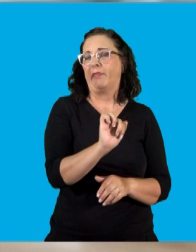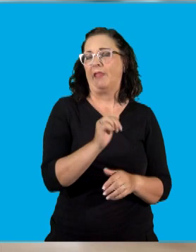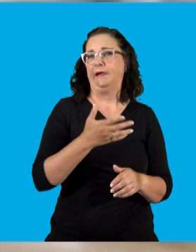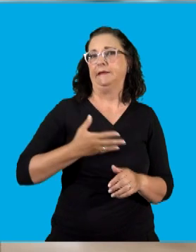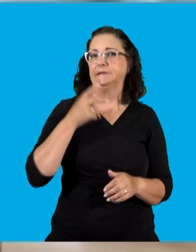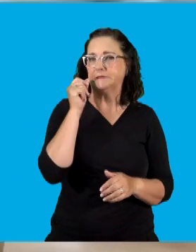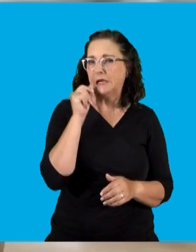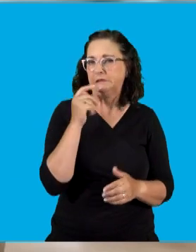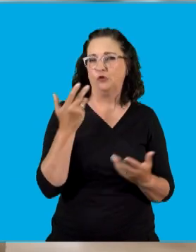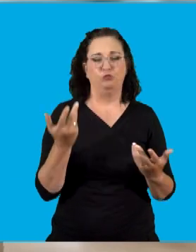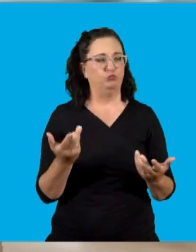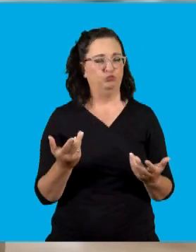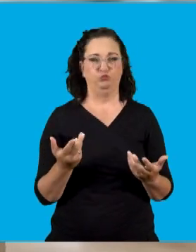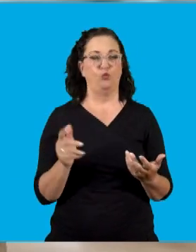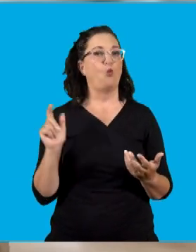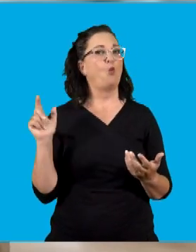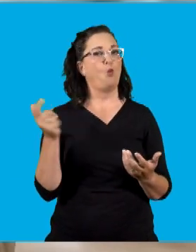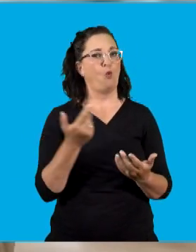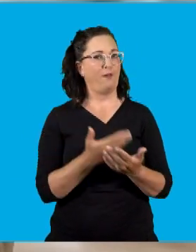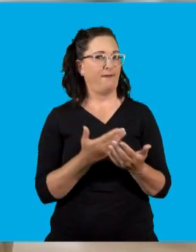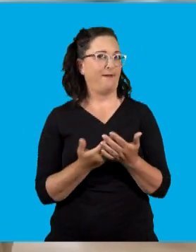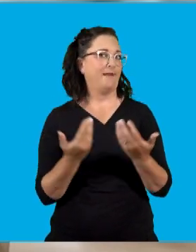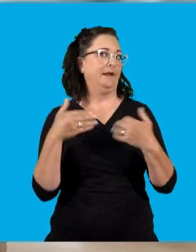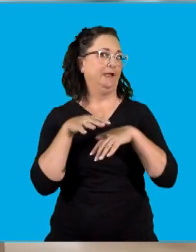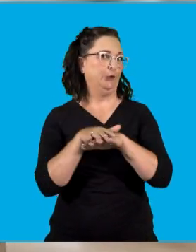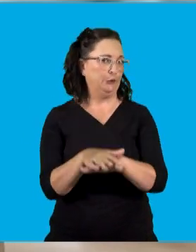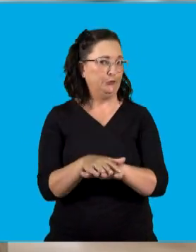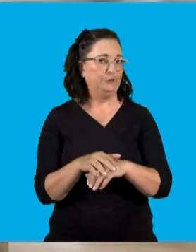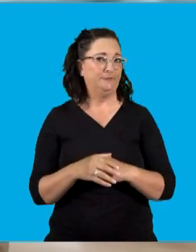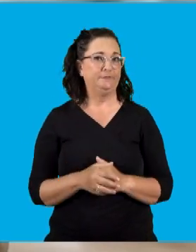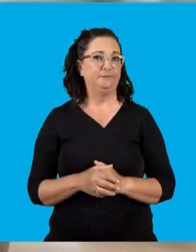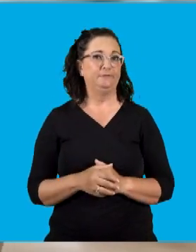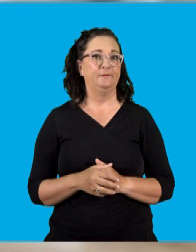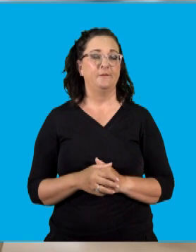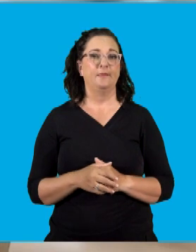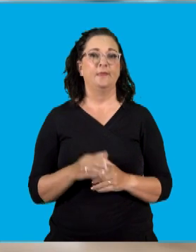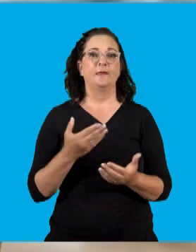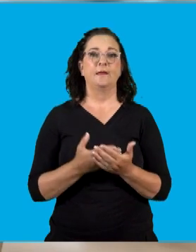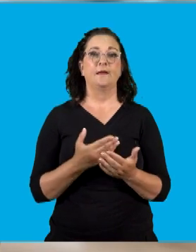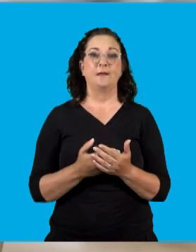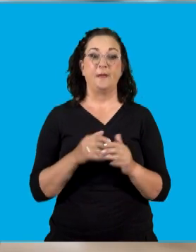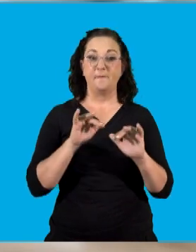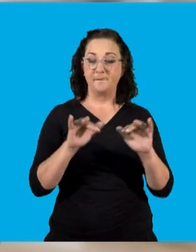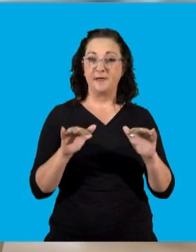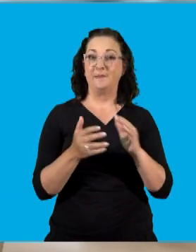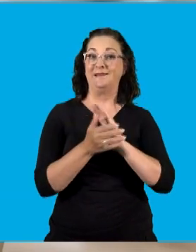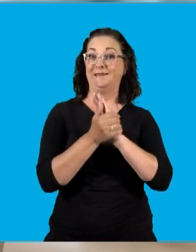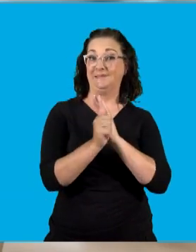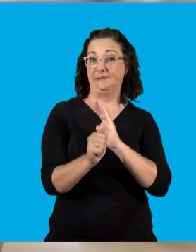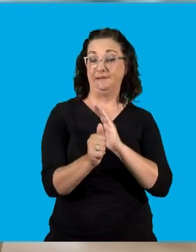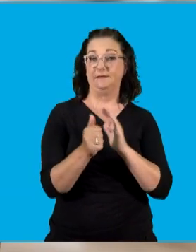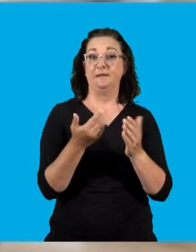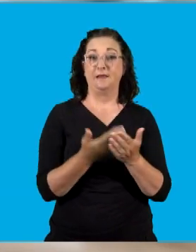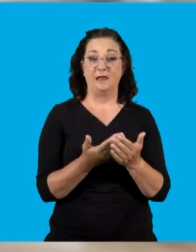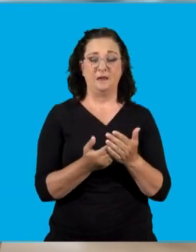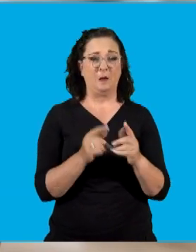You include everybody in the workplace. If you are employing people, you employ people based on their skills,